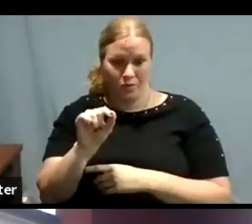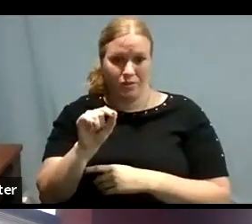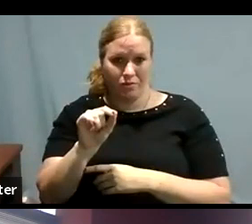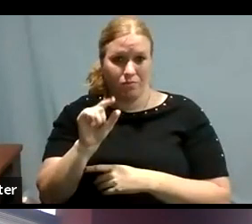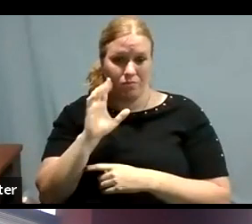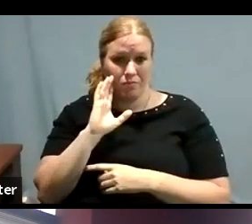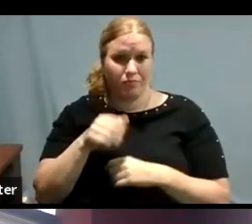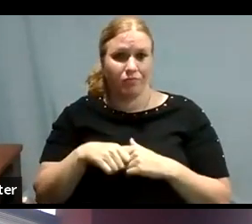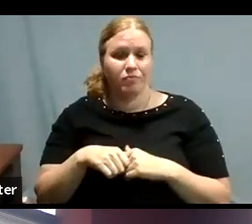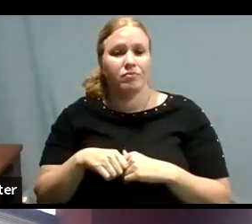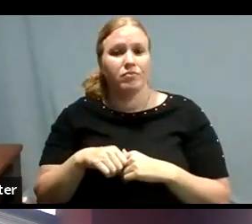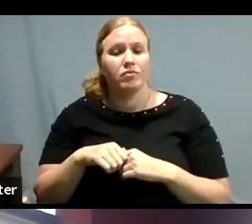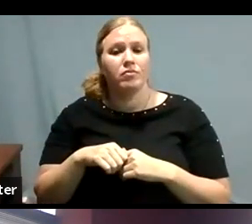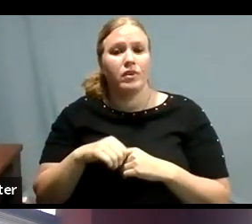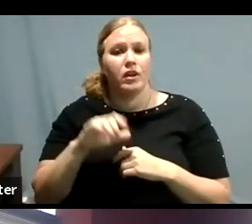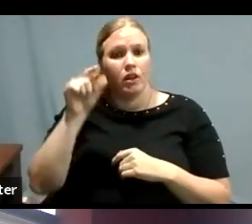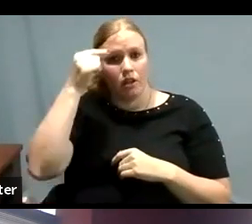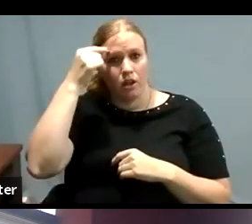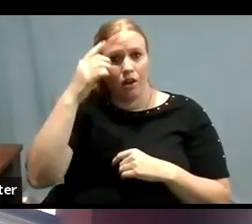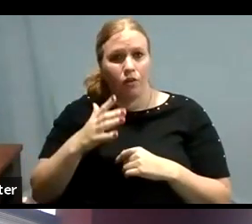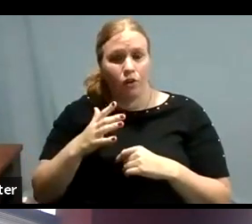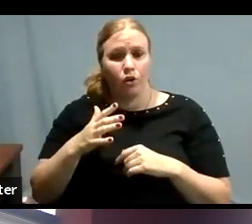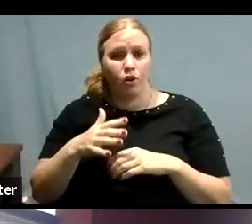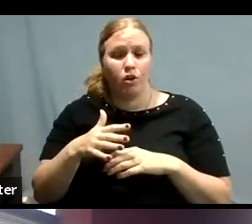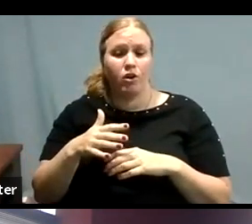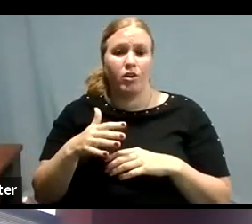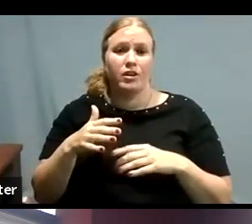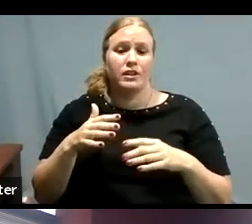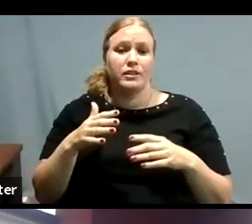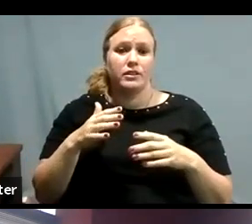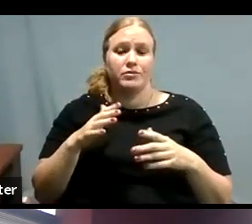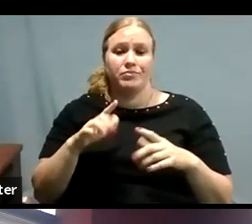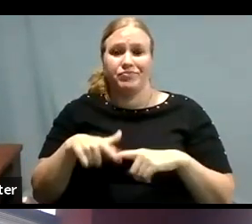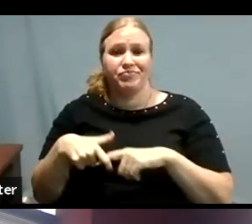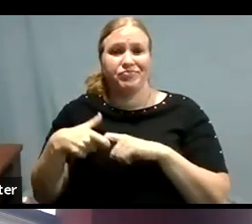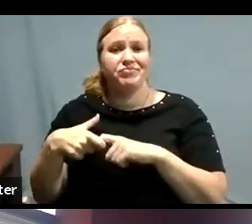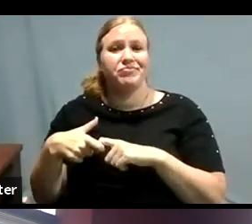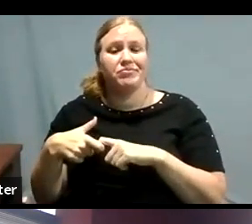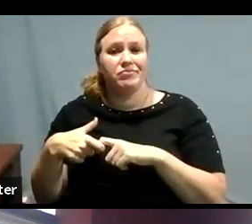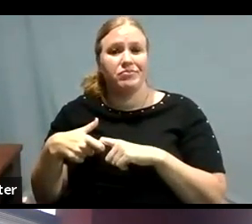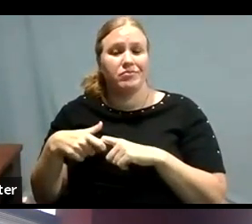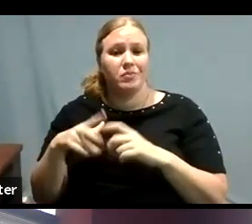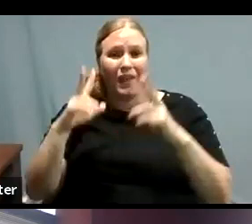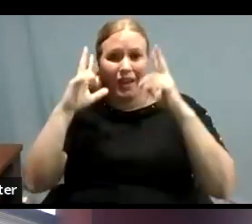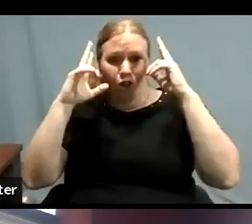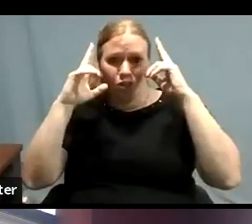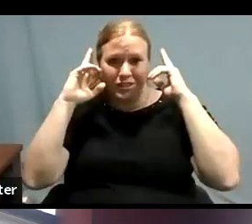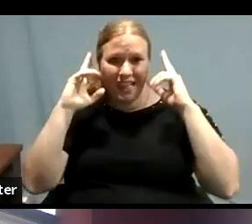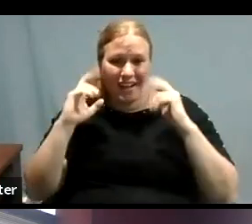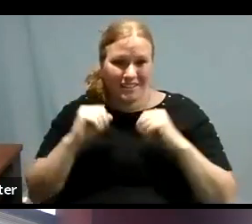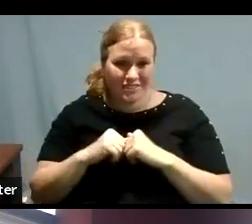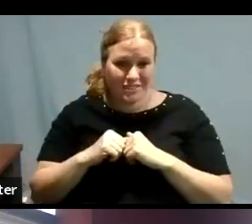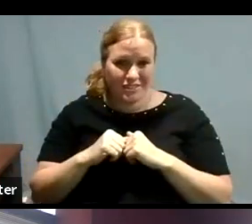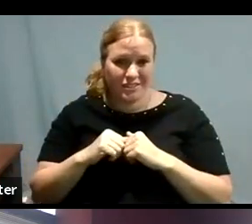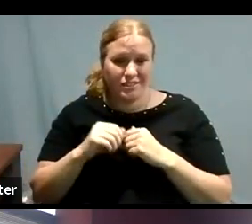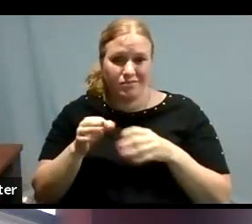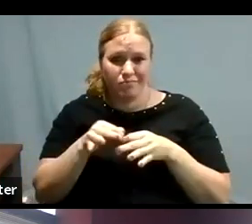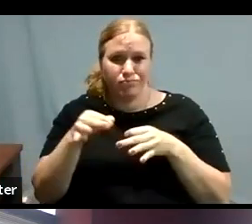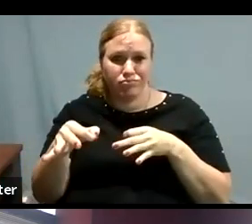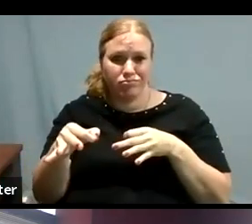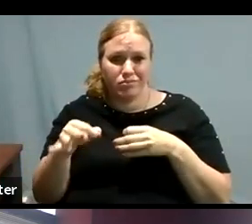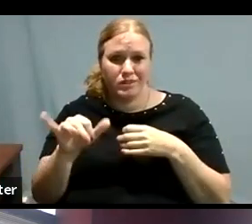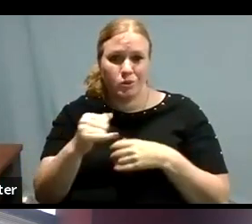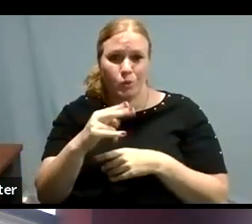the governor has slowed down the opening of barbershops and hair salons to June. But for